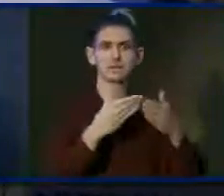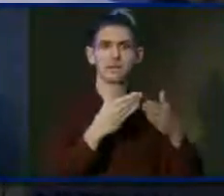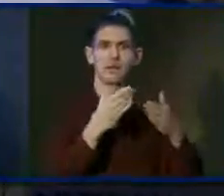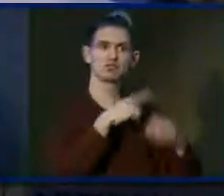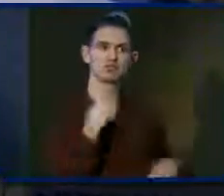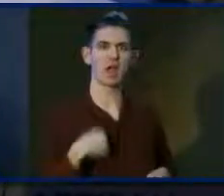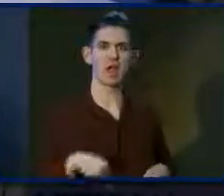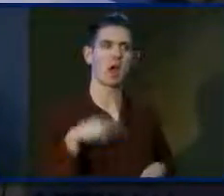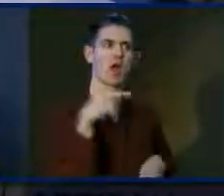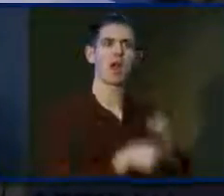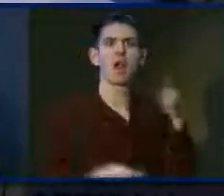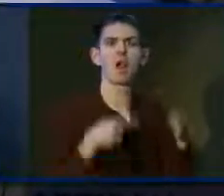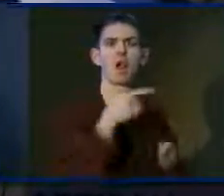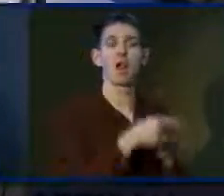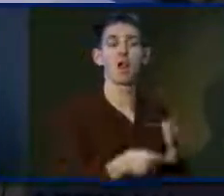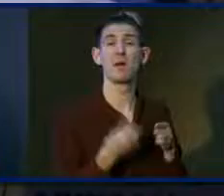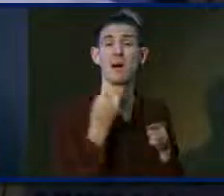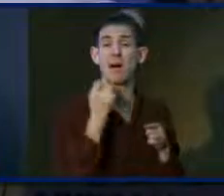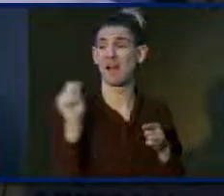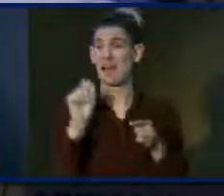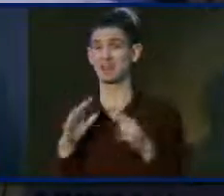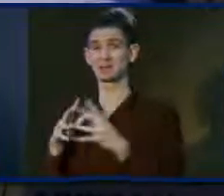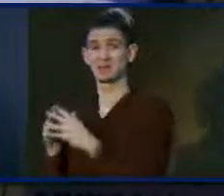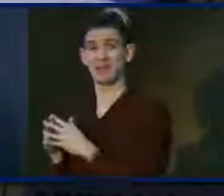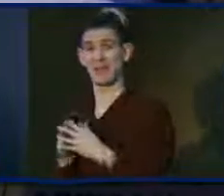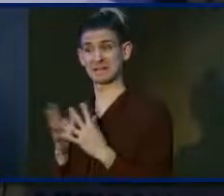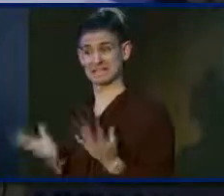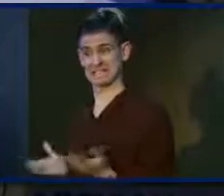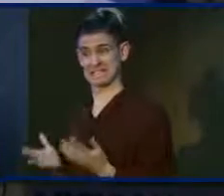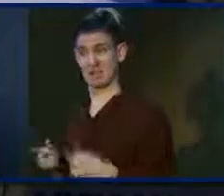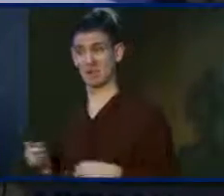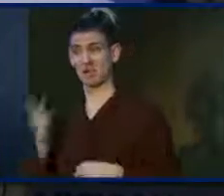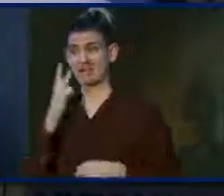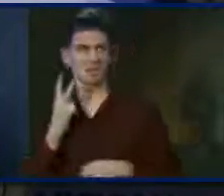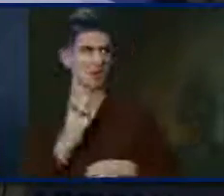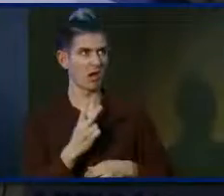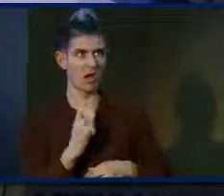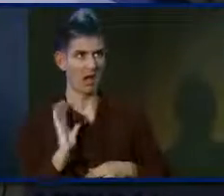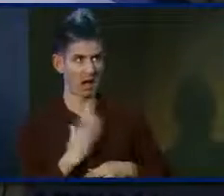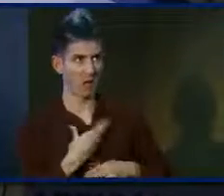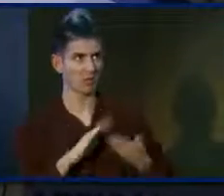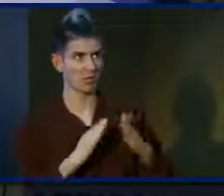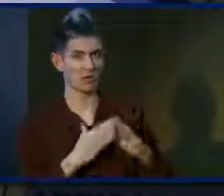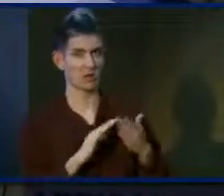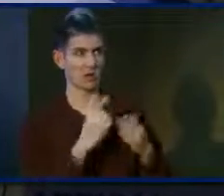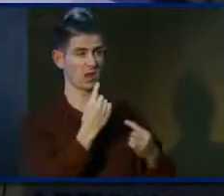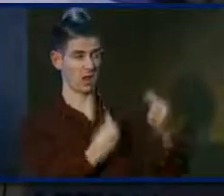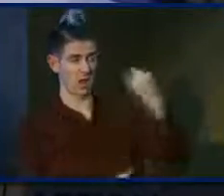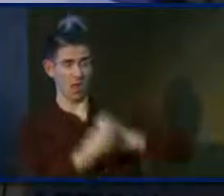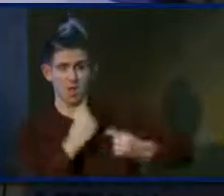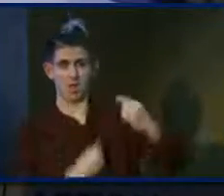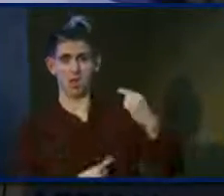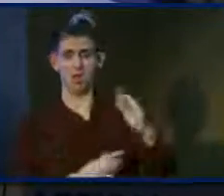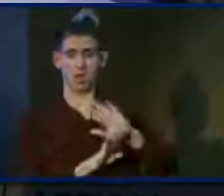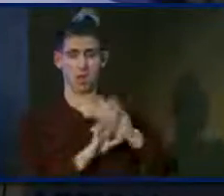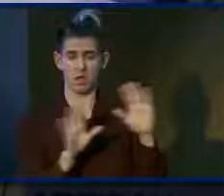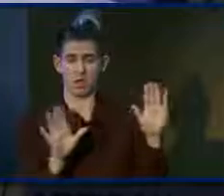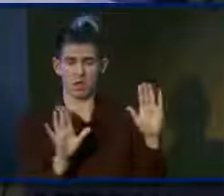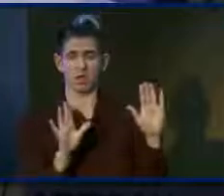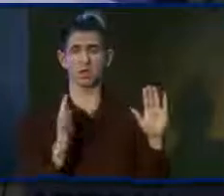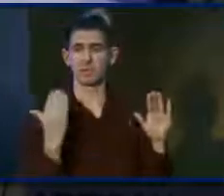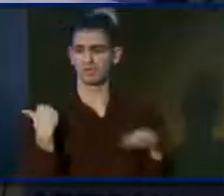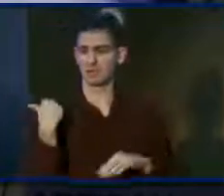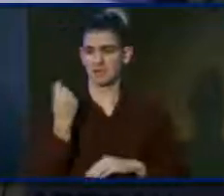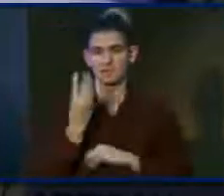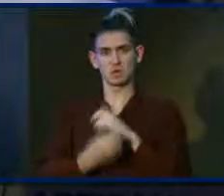as a whole see that as an attack on our community. So that has caused even a more dramatic shift in these last few years towards